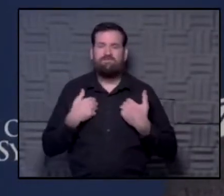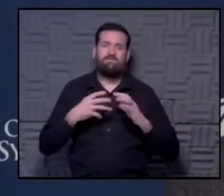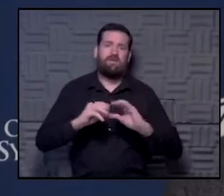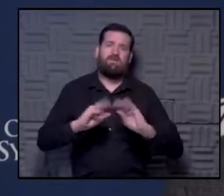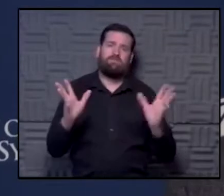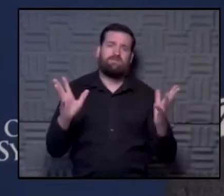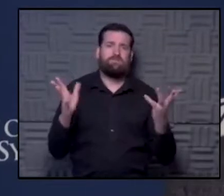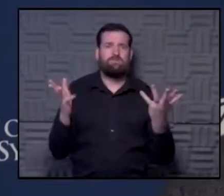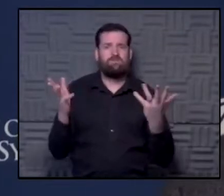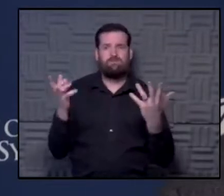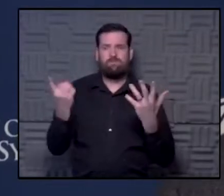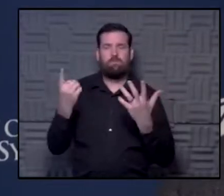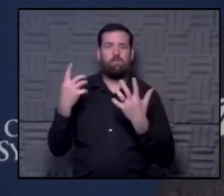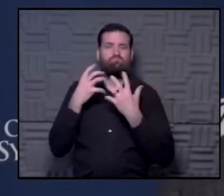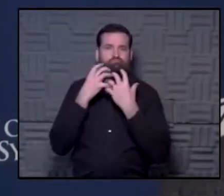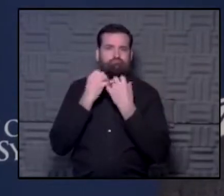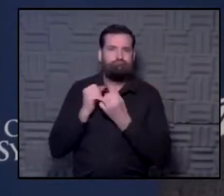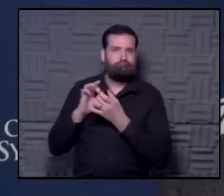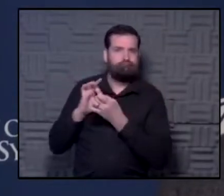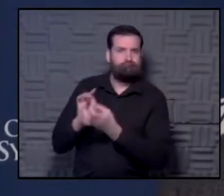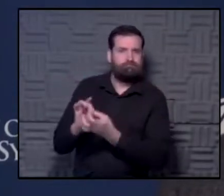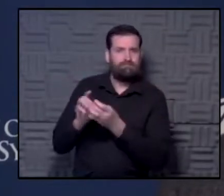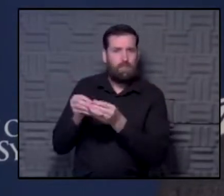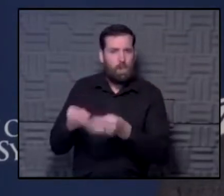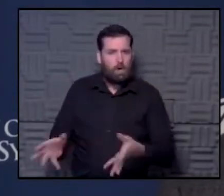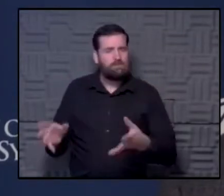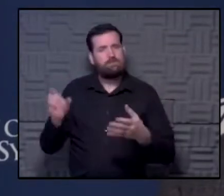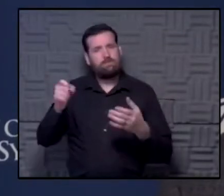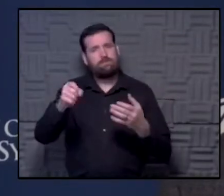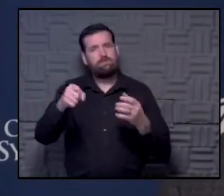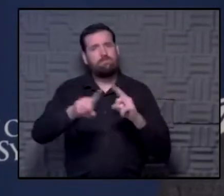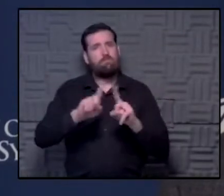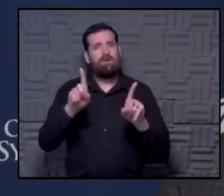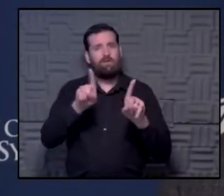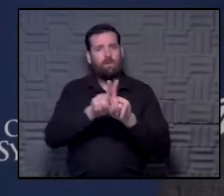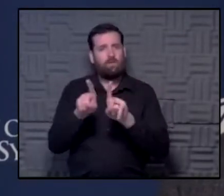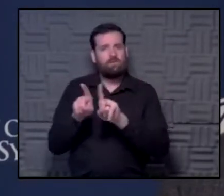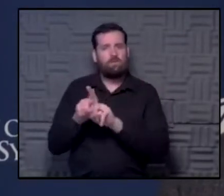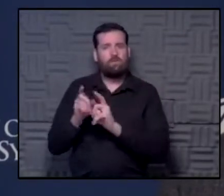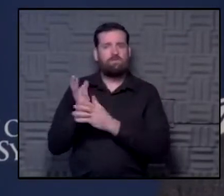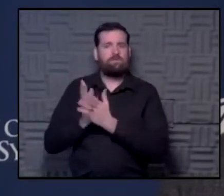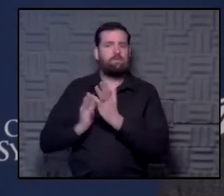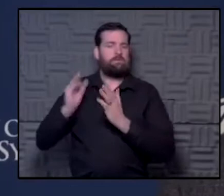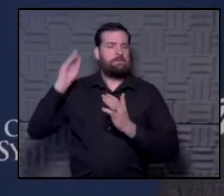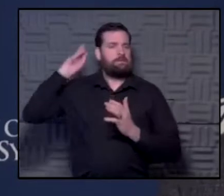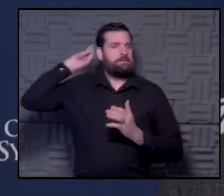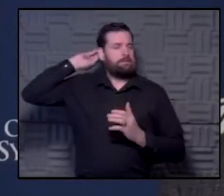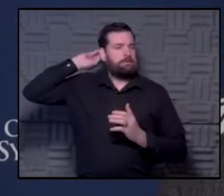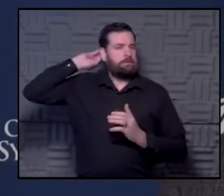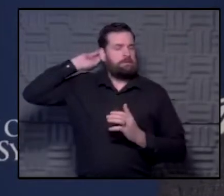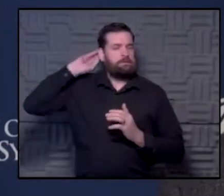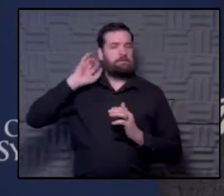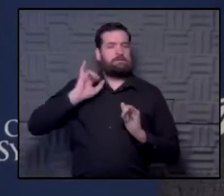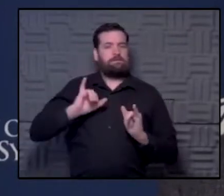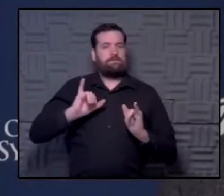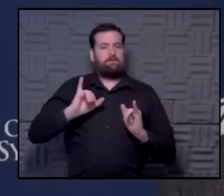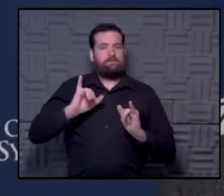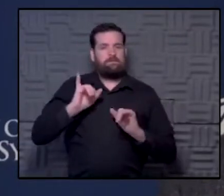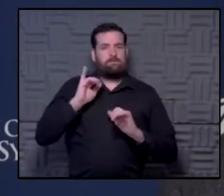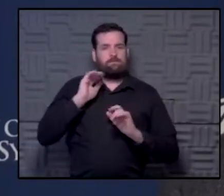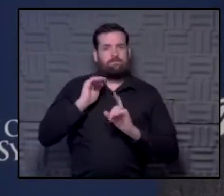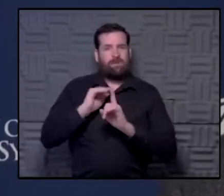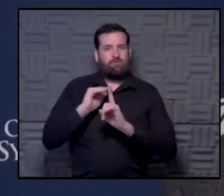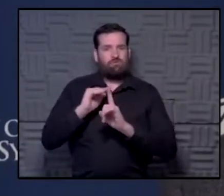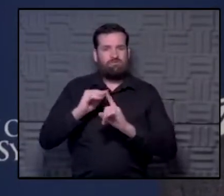losing someone who's very close to us, but there's in the background a little bit of a reminder of the fleeting nature of life, and that